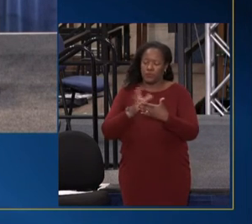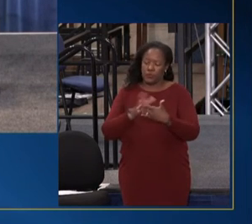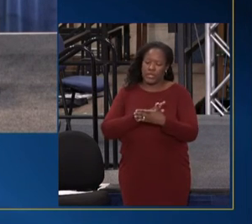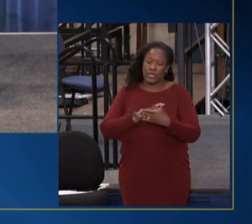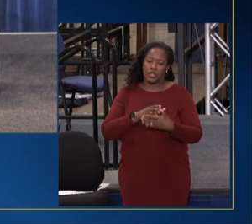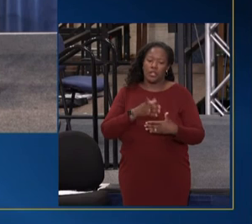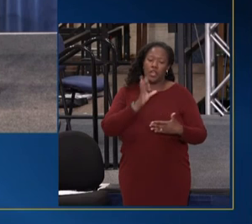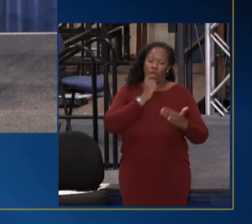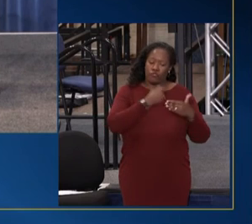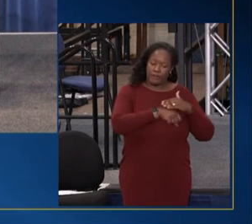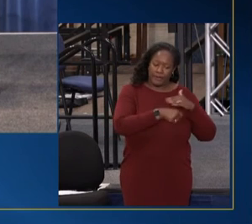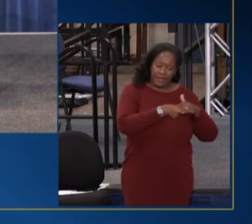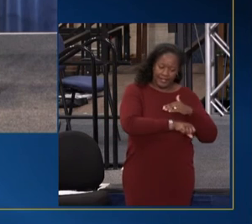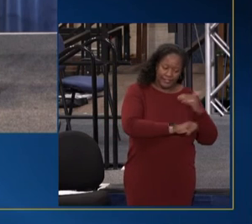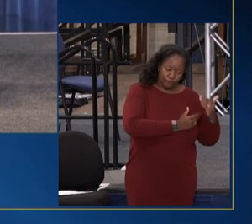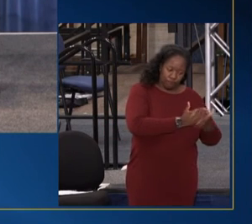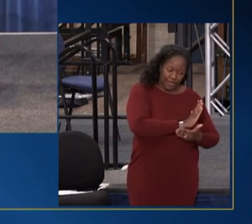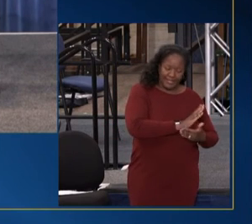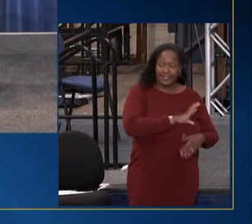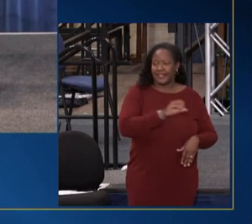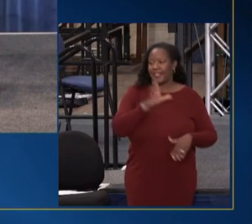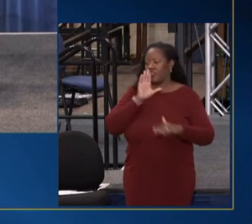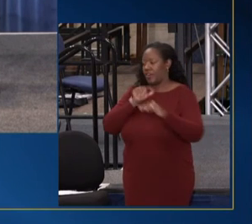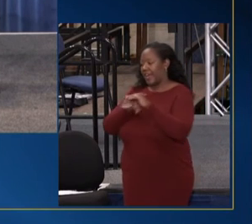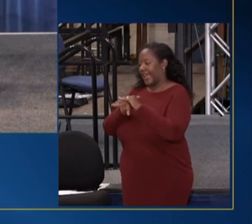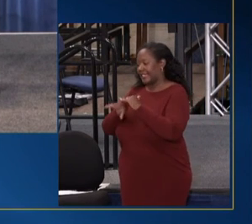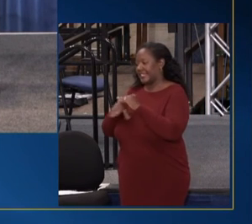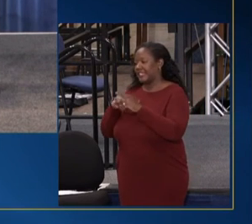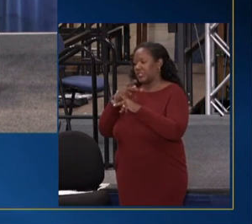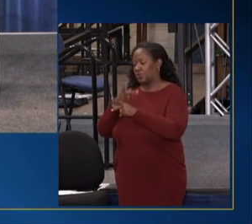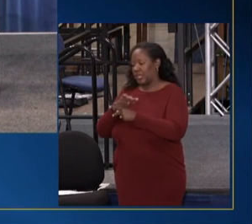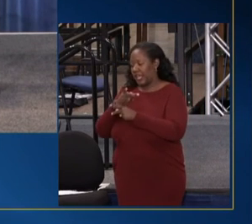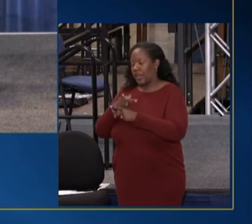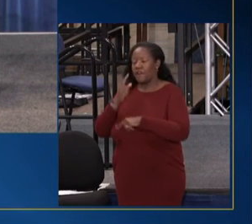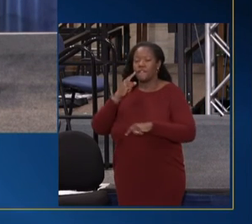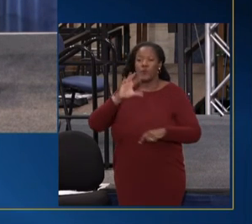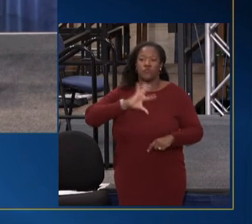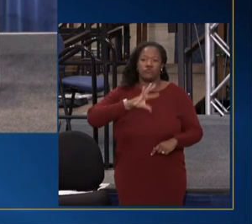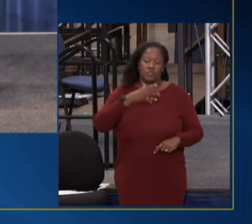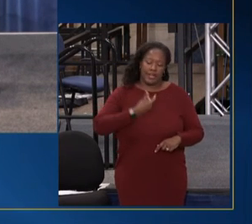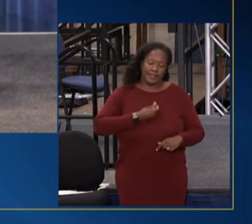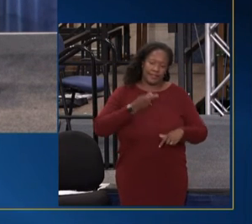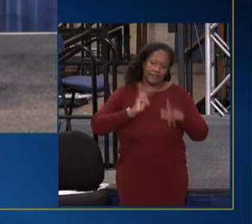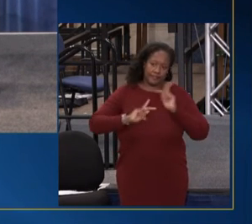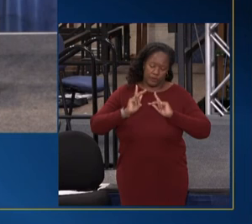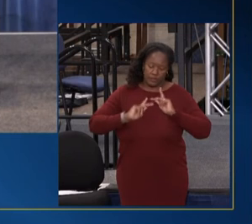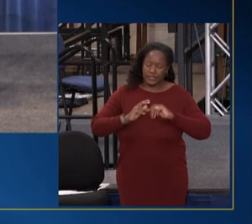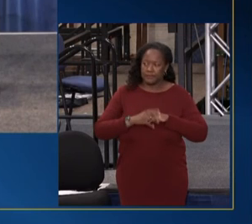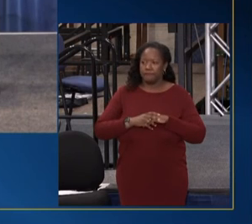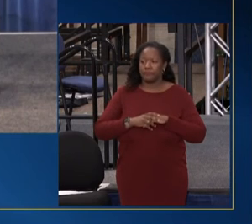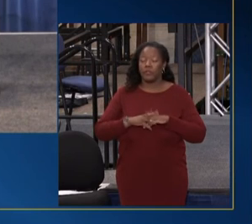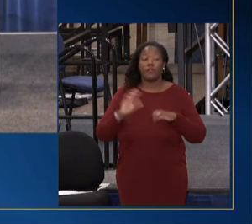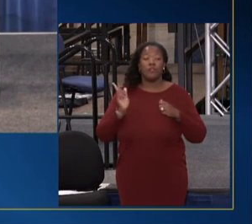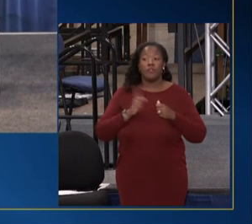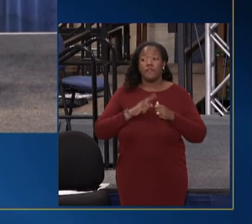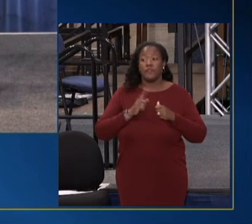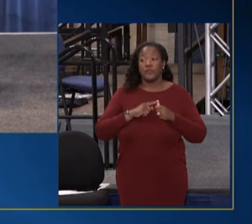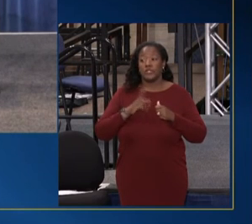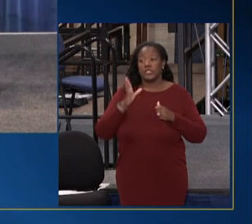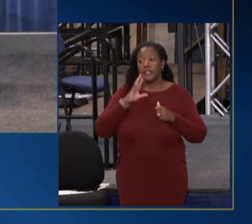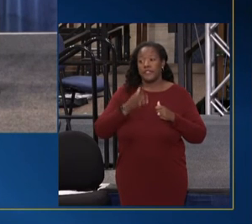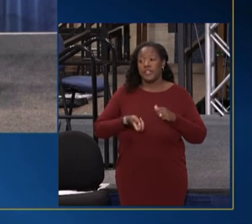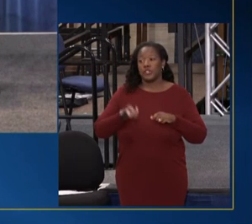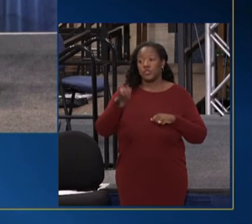our reproductive rights and our access to care for trans folks. And I'll say, I mean, first, these